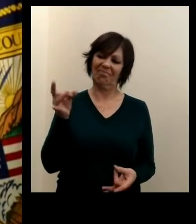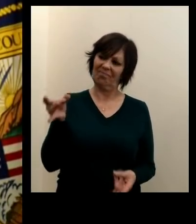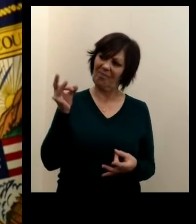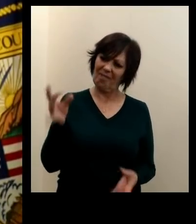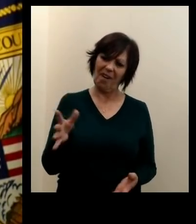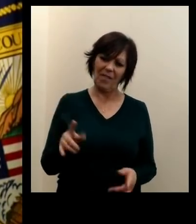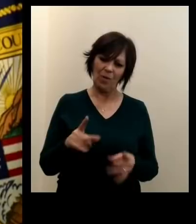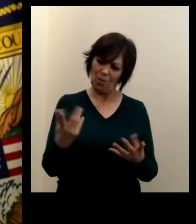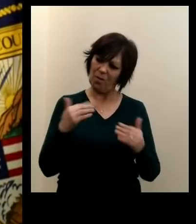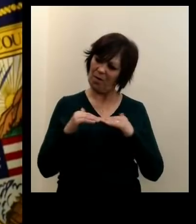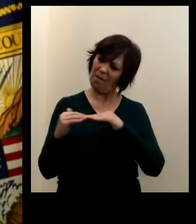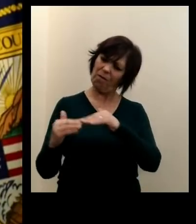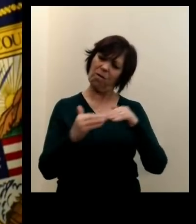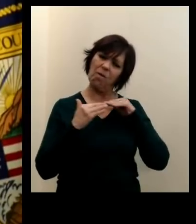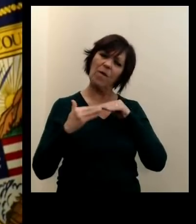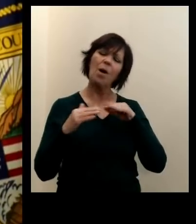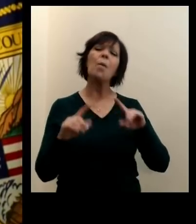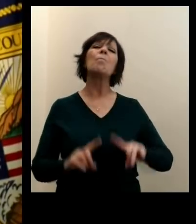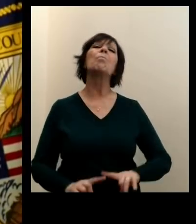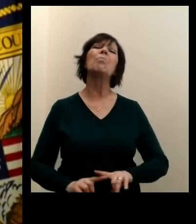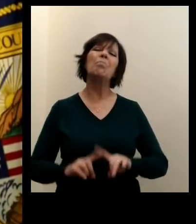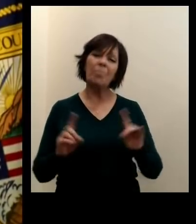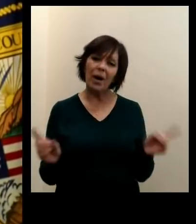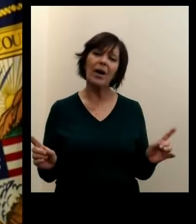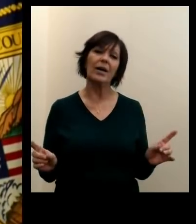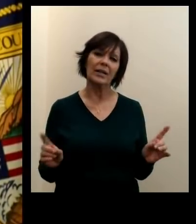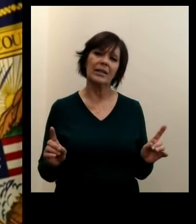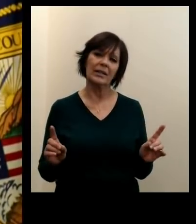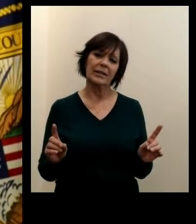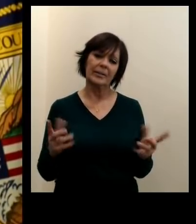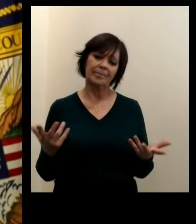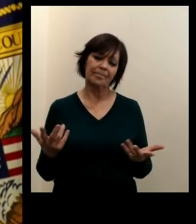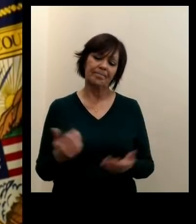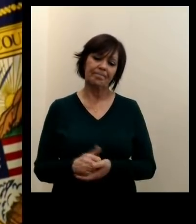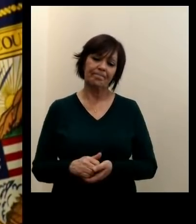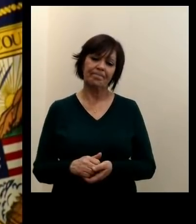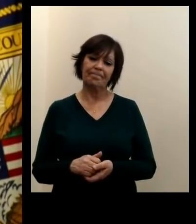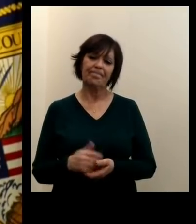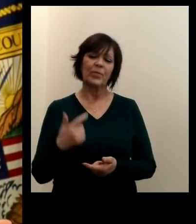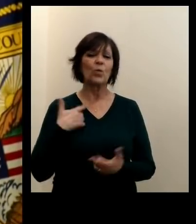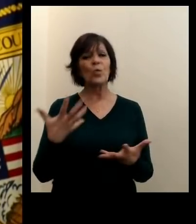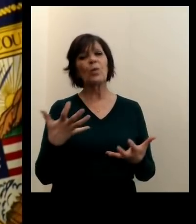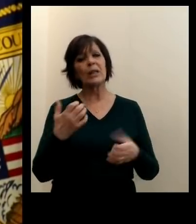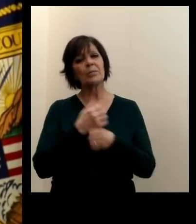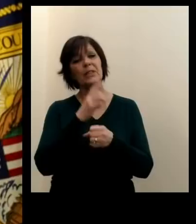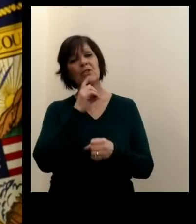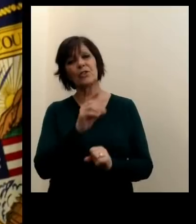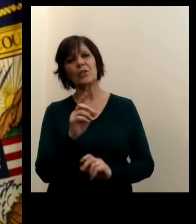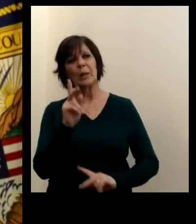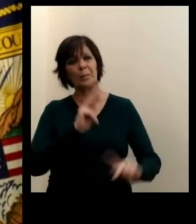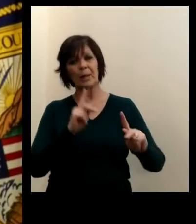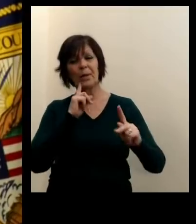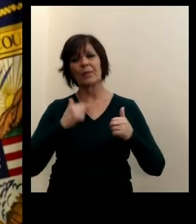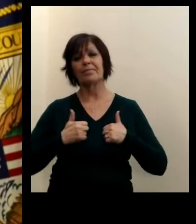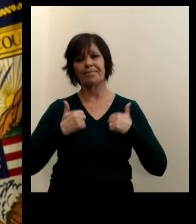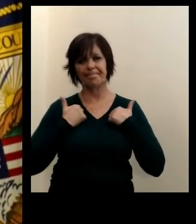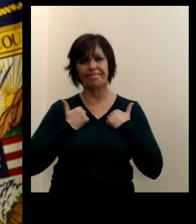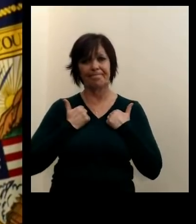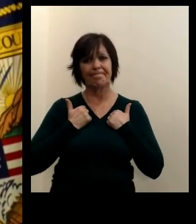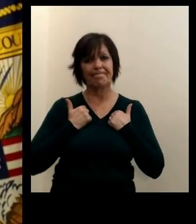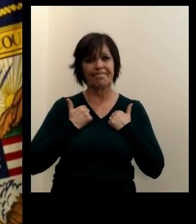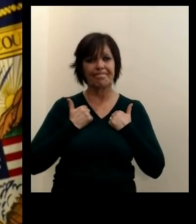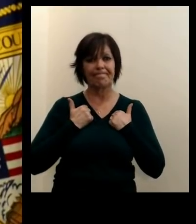have equity. We want to ensure that it's equitable throughout all of the divisions, but we also want to ensure that individuals who may not